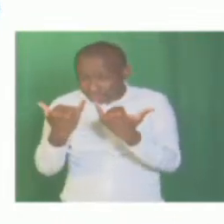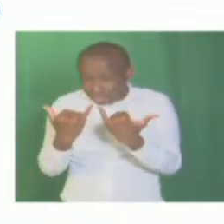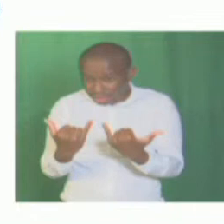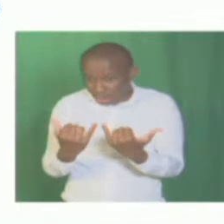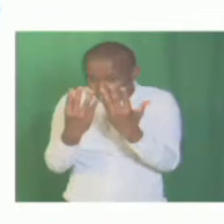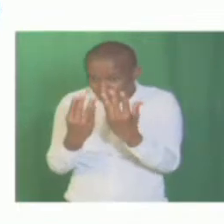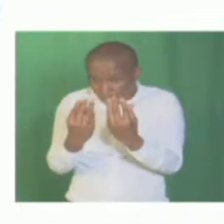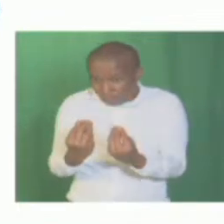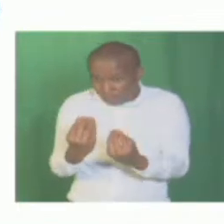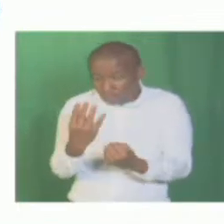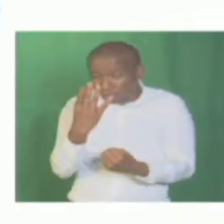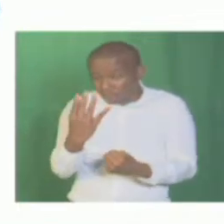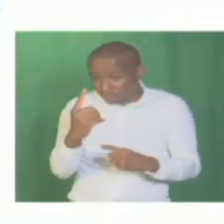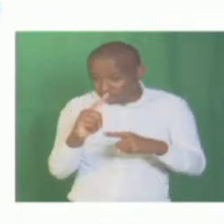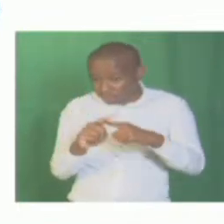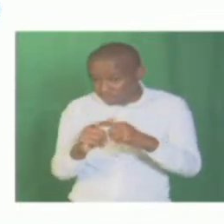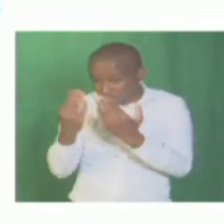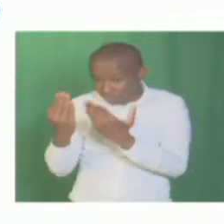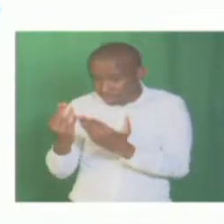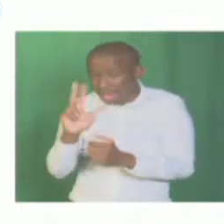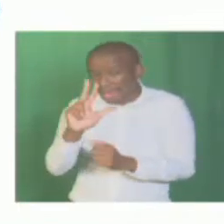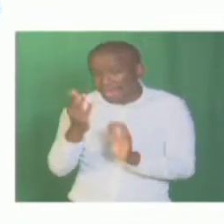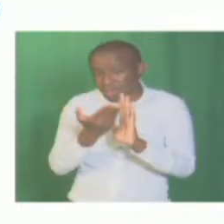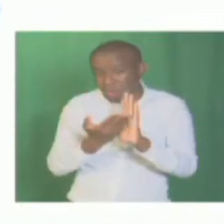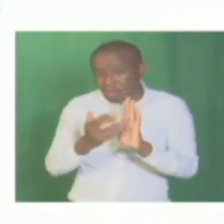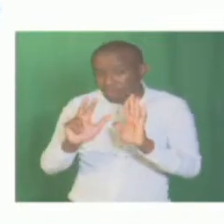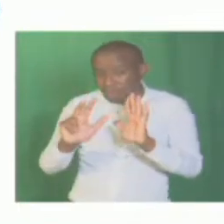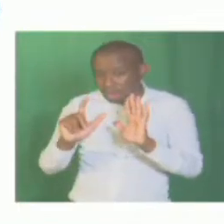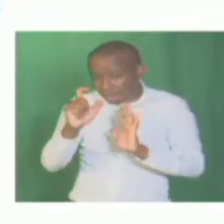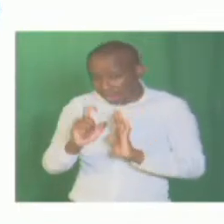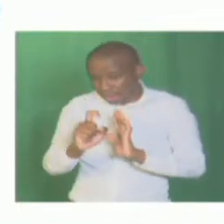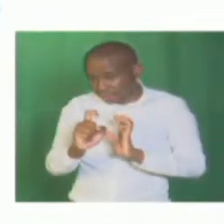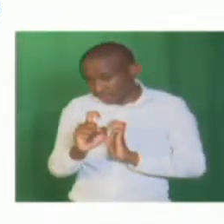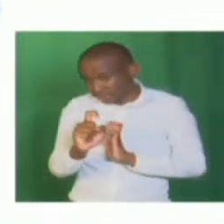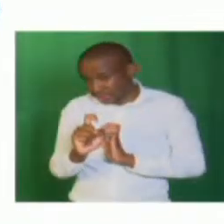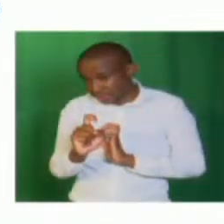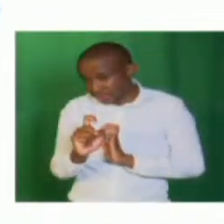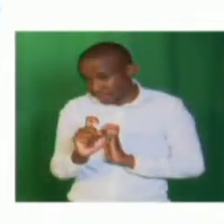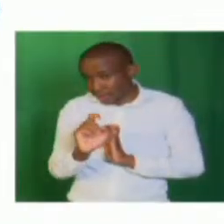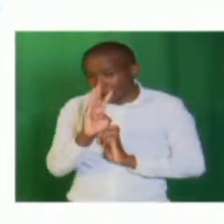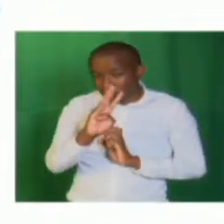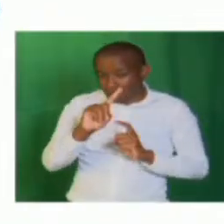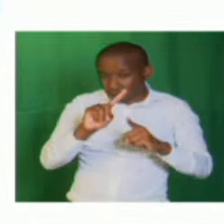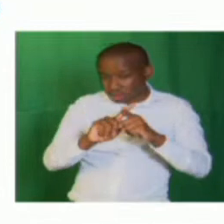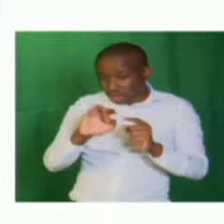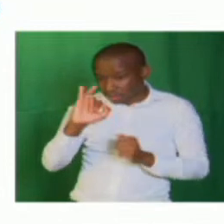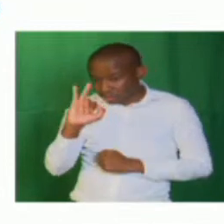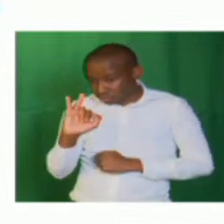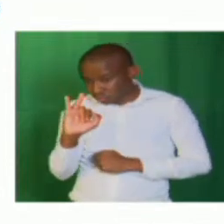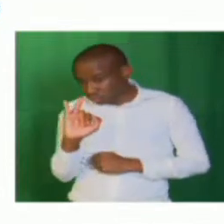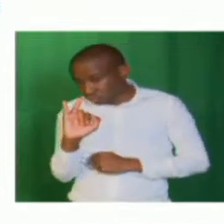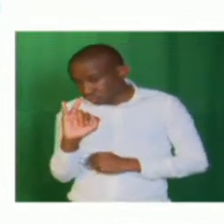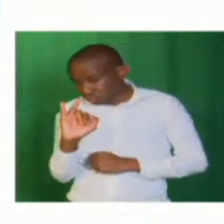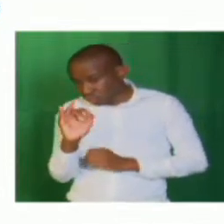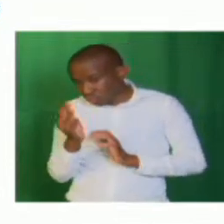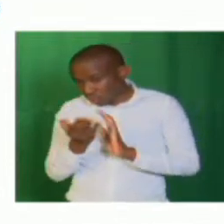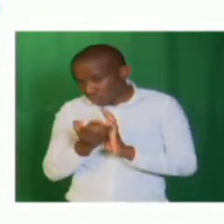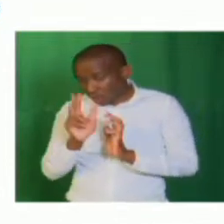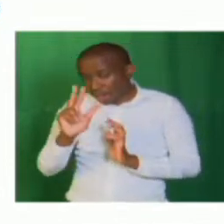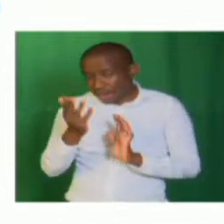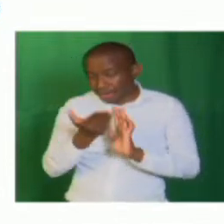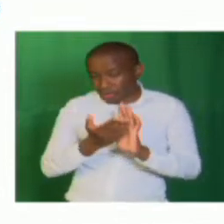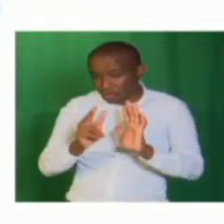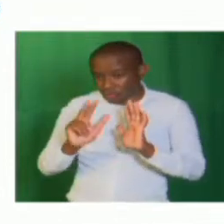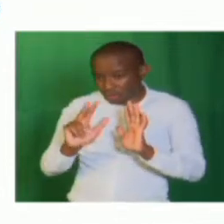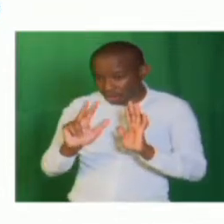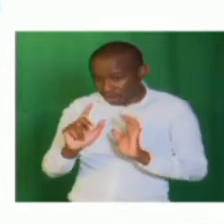that. 4 times that, this will be 8 over x plus 4. 4 times this fraction, it's 8 over x. And then